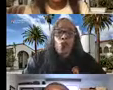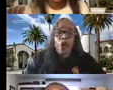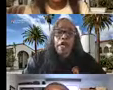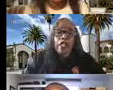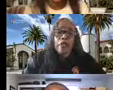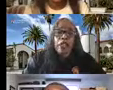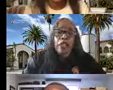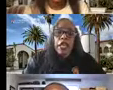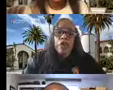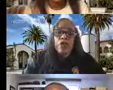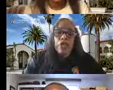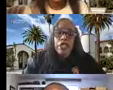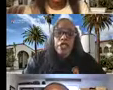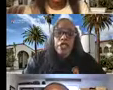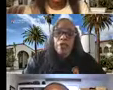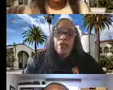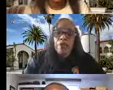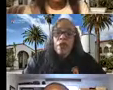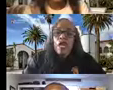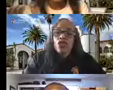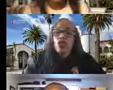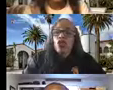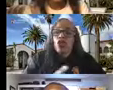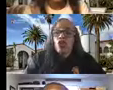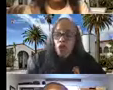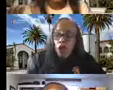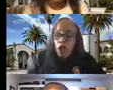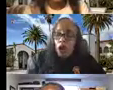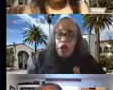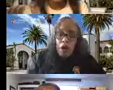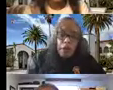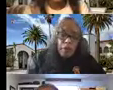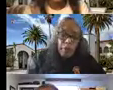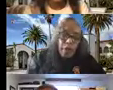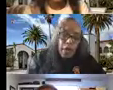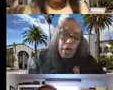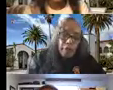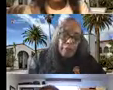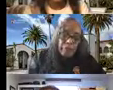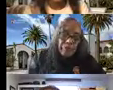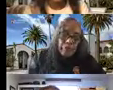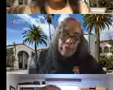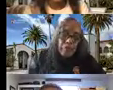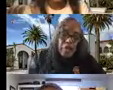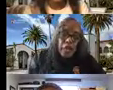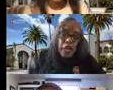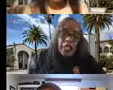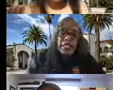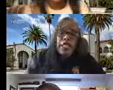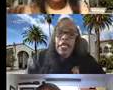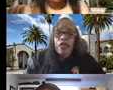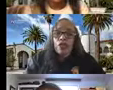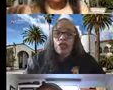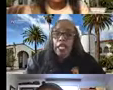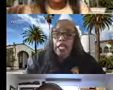performed well academically and persisted. And so our program at